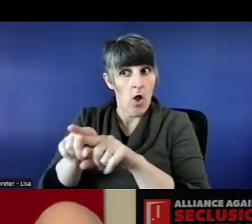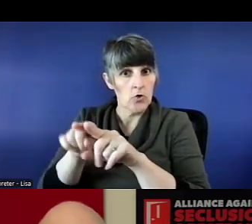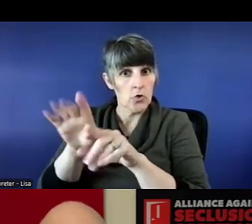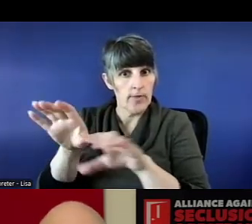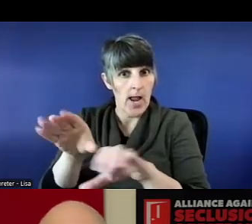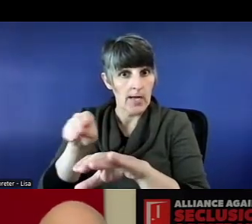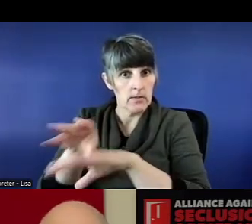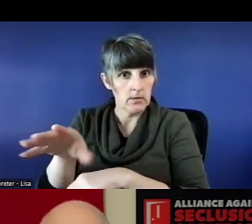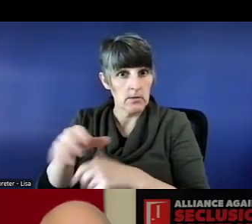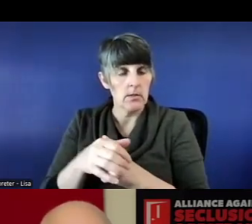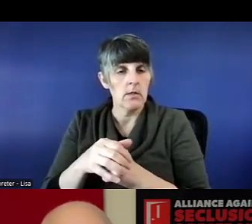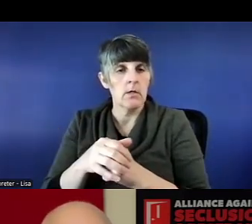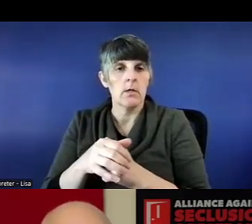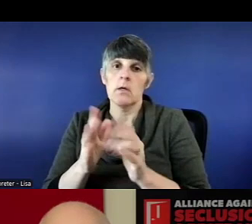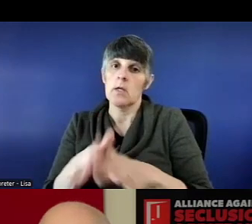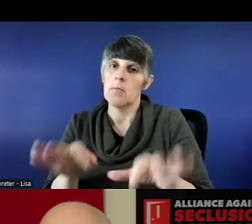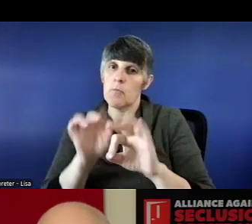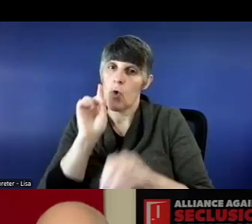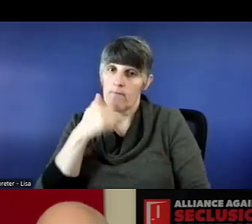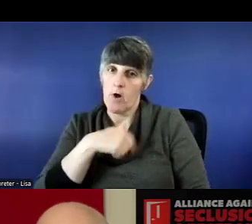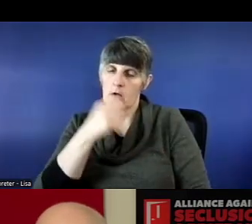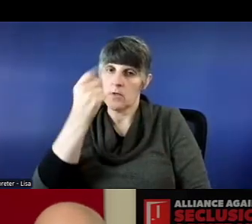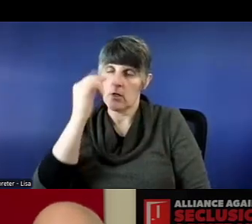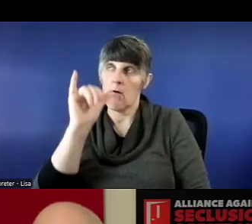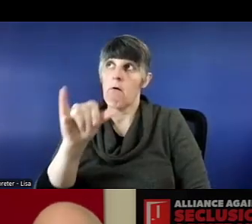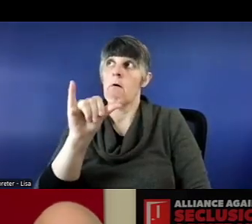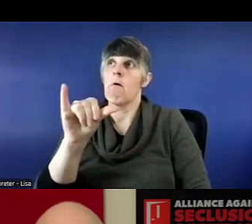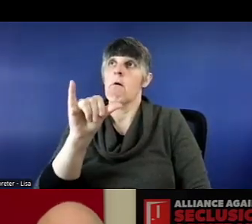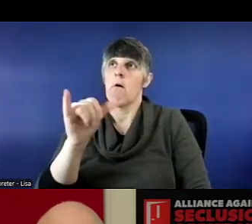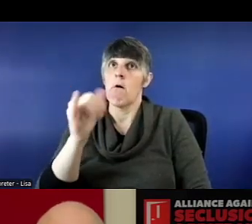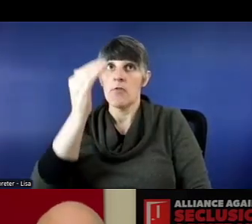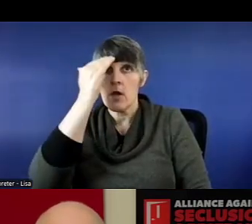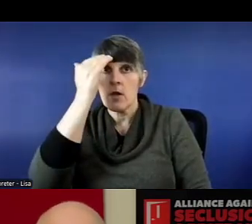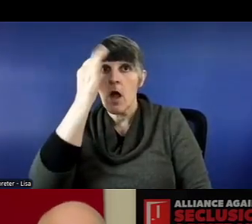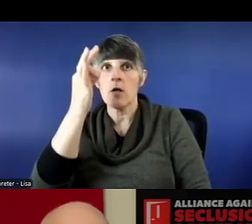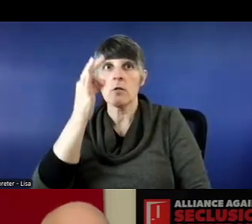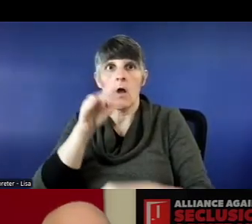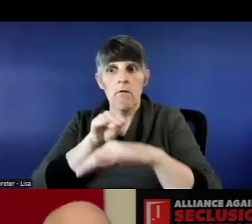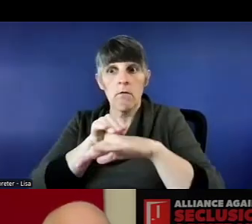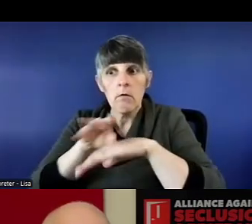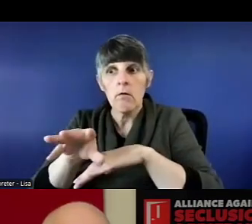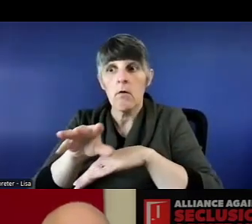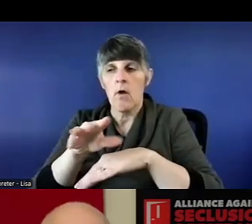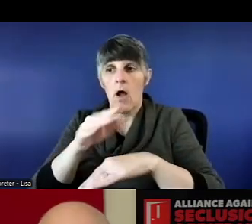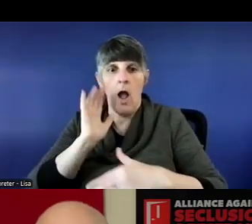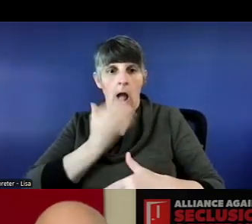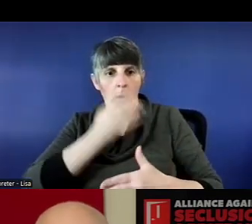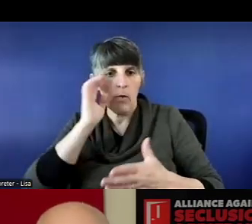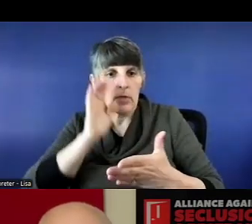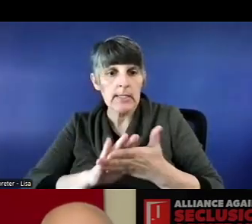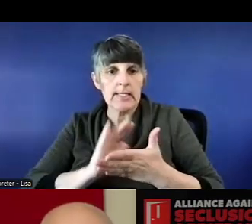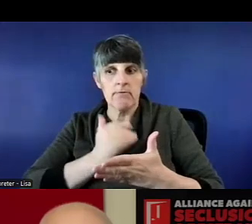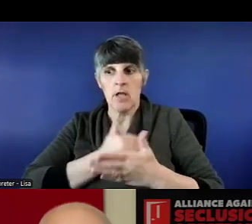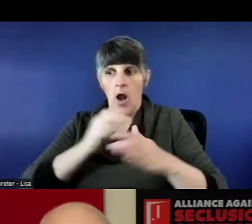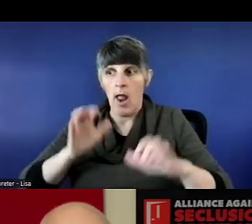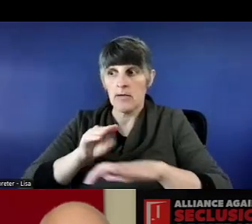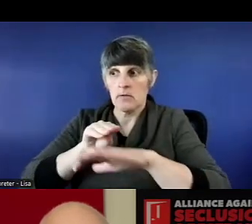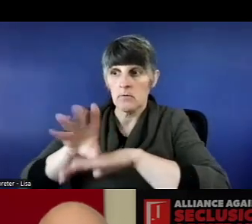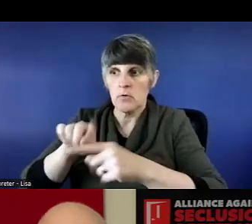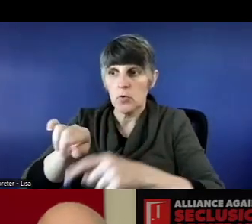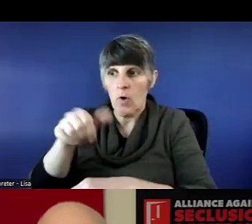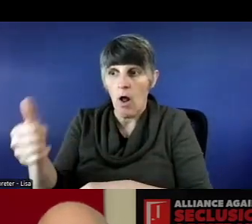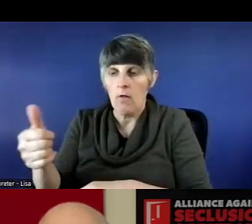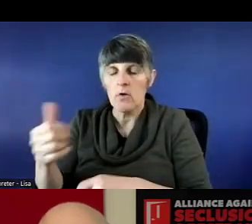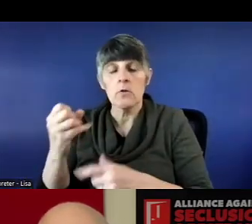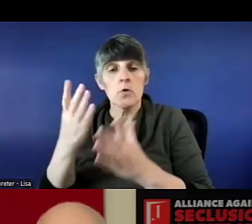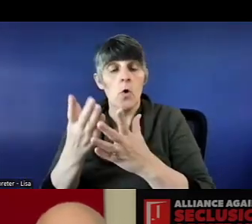So it's really critical for us to understand and have this knowledge of the impact that our beliefs and our actions have on others. So a